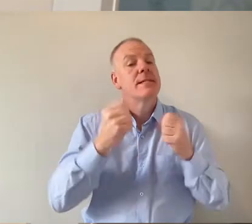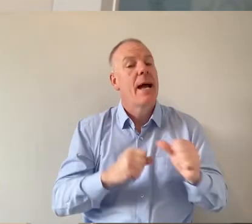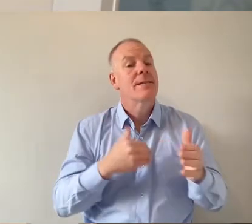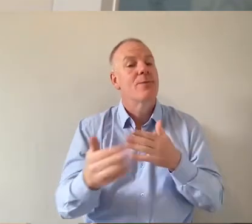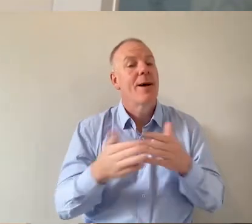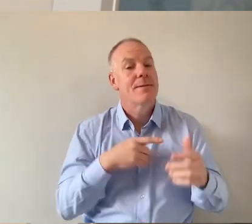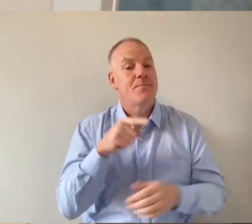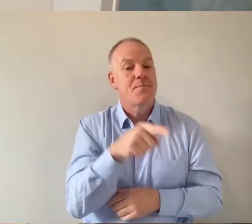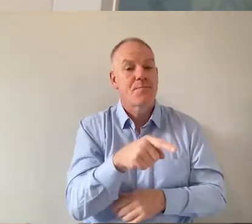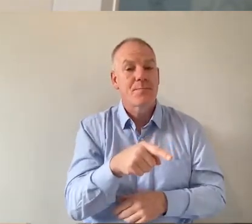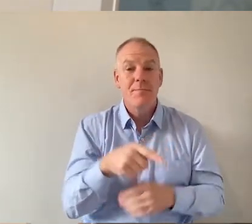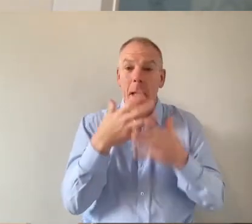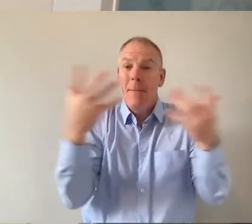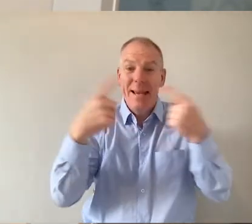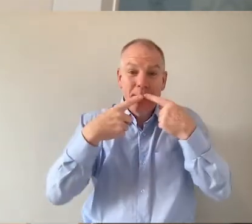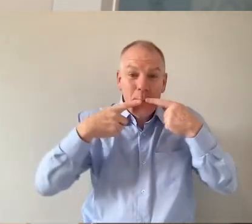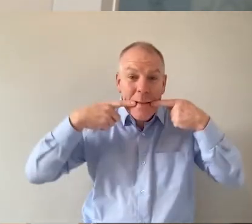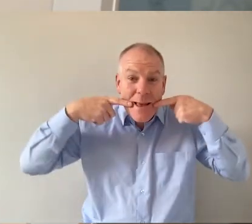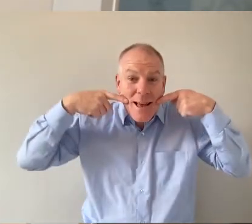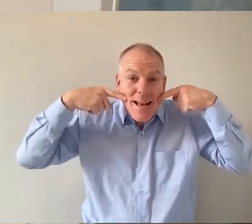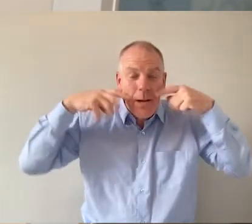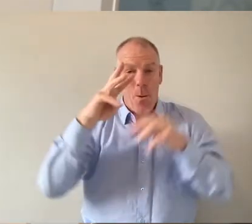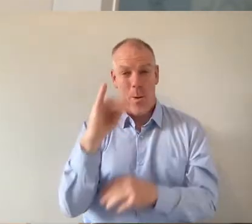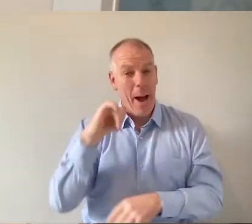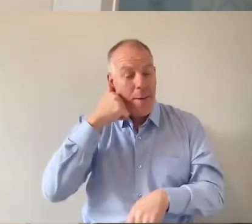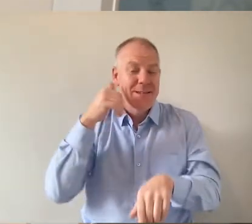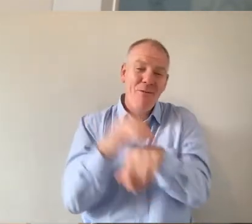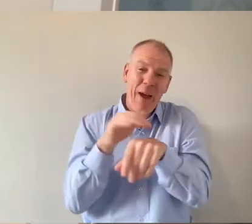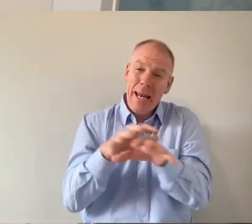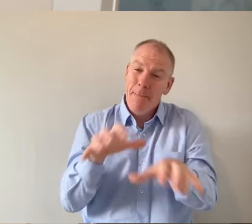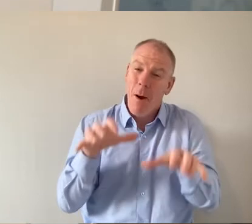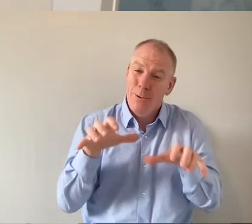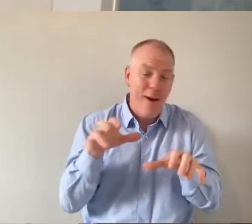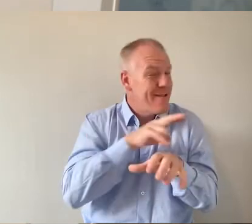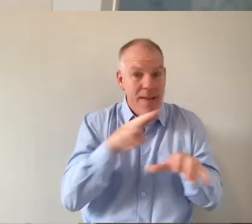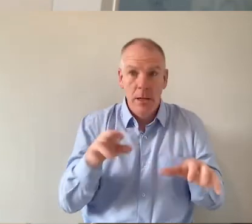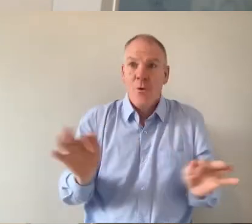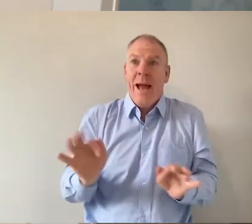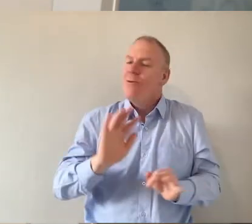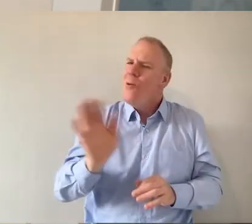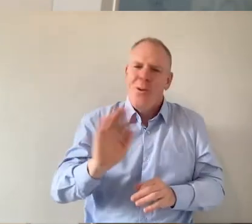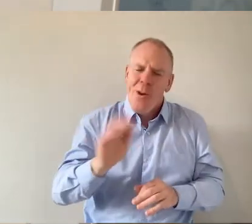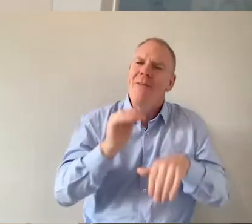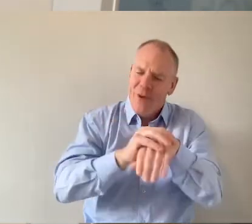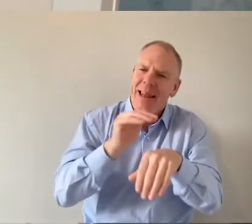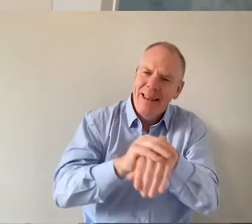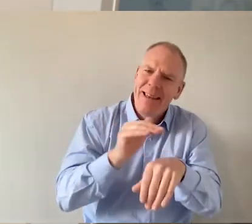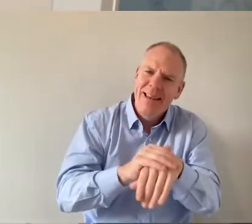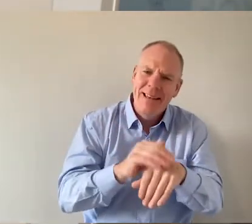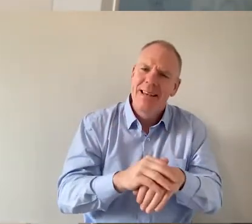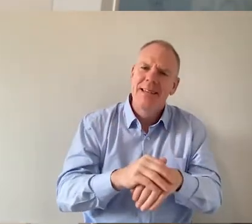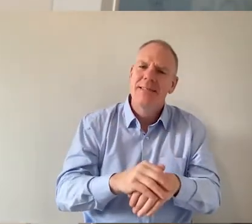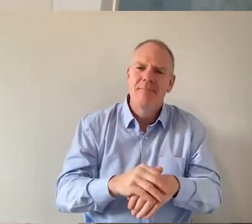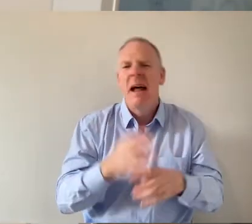going to give this Guzzler a huge big smile because he's such a friendly monster. He's not a scary monster at all. He's a really friendly monster. He's just a